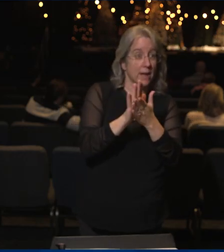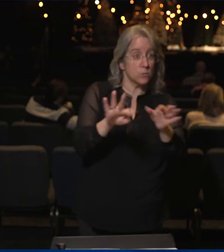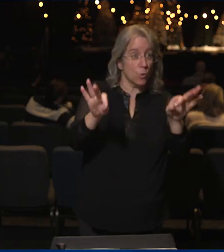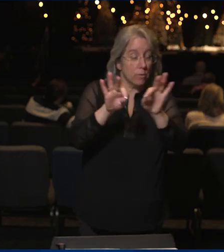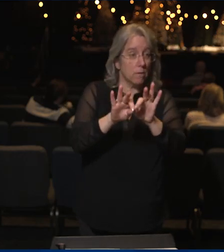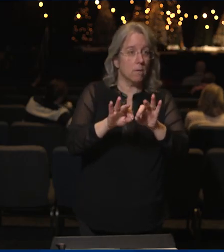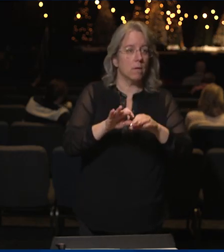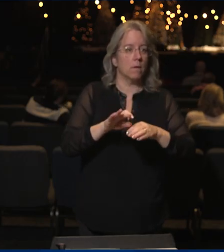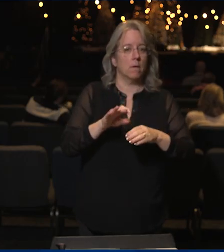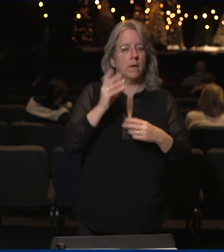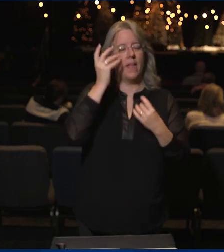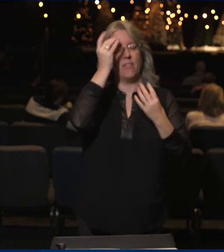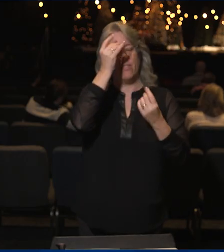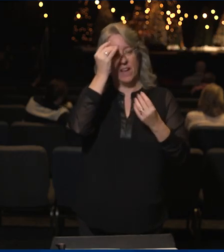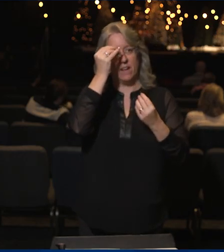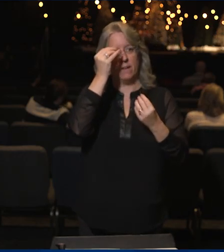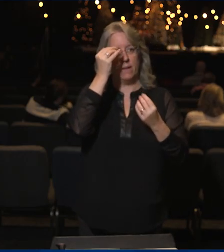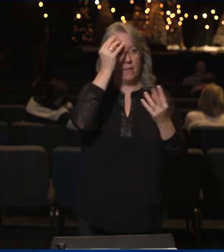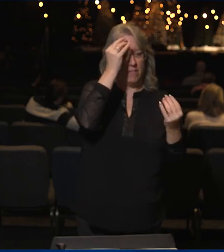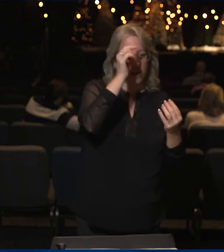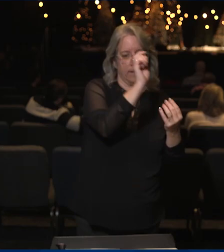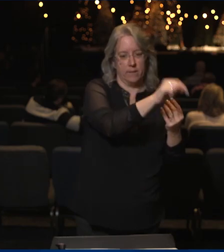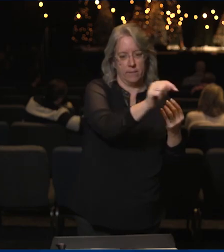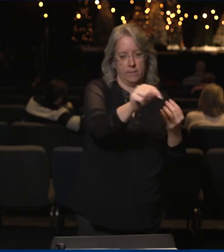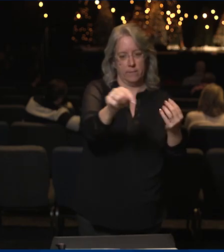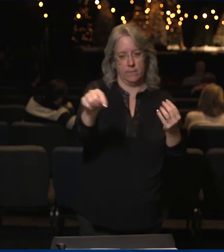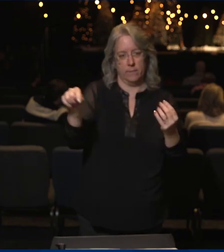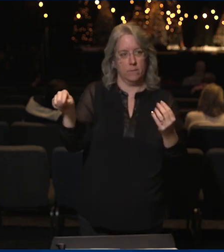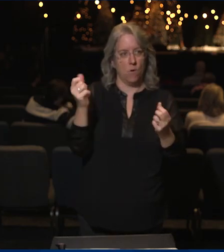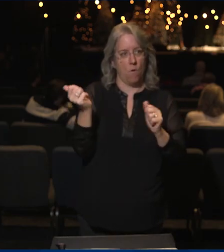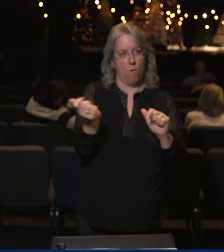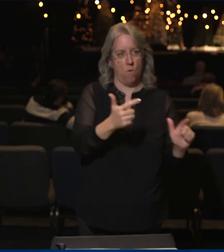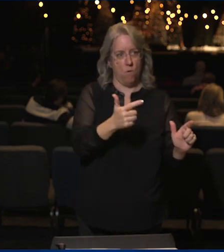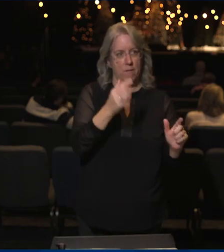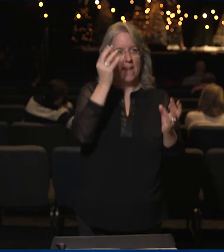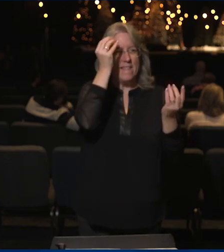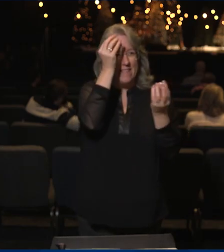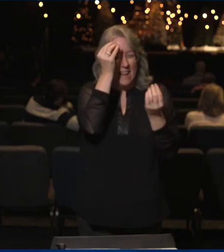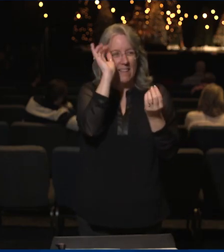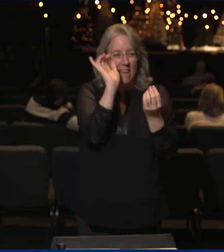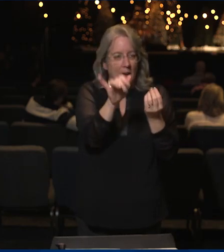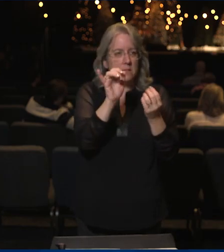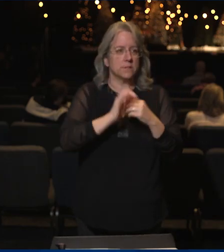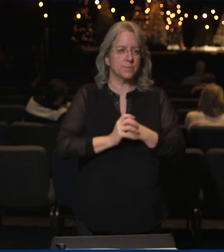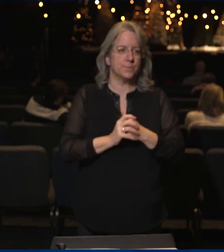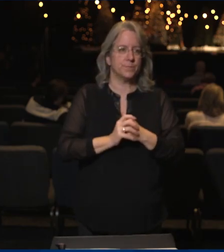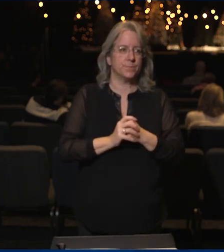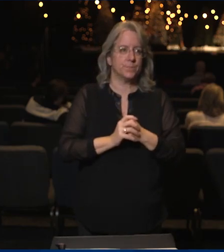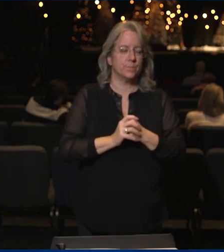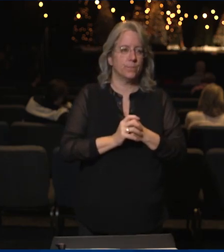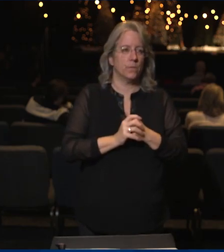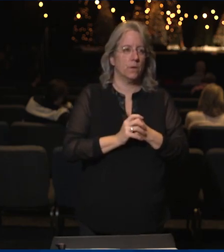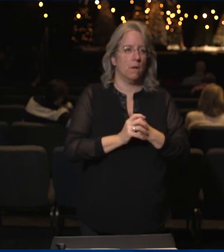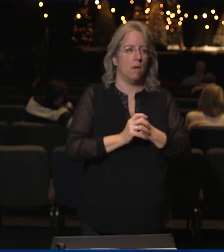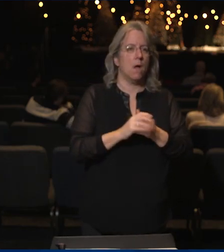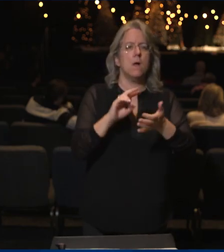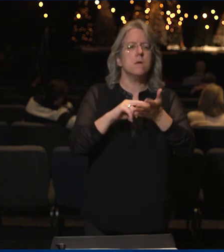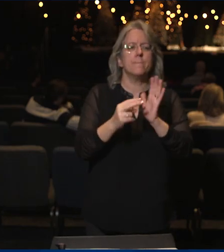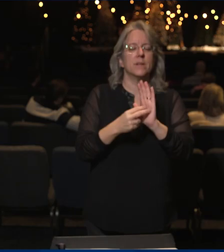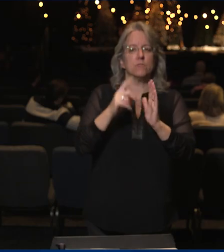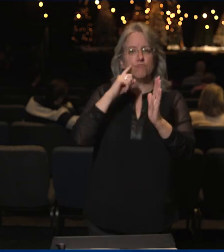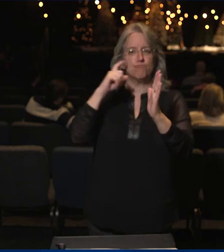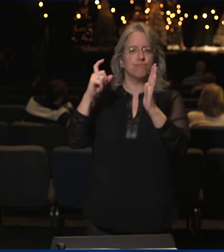think about such things." Think about such things. It's recognizing